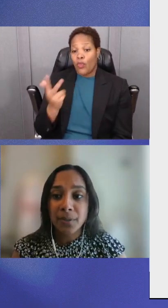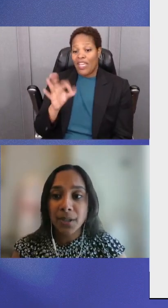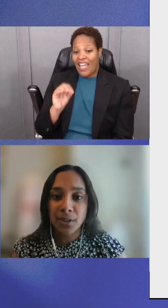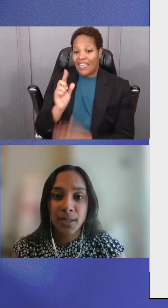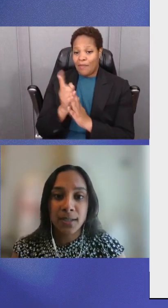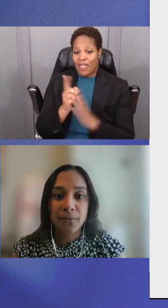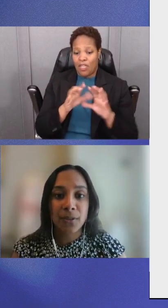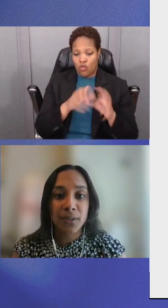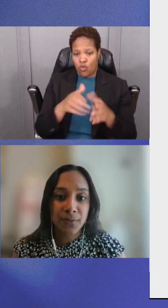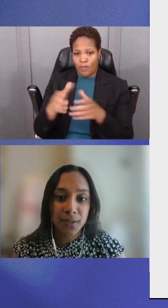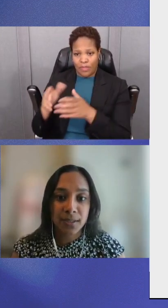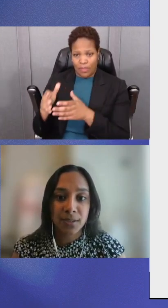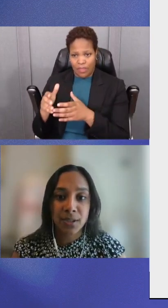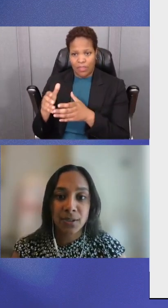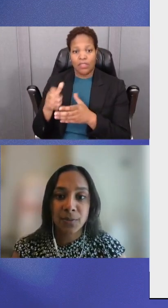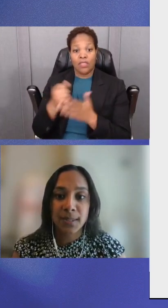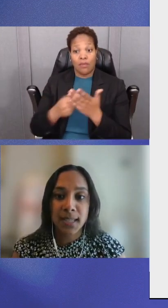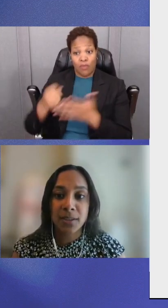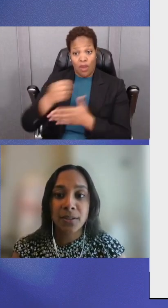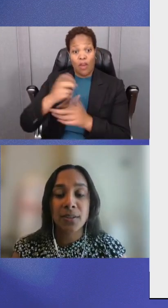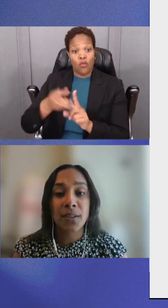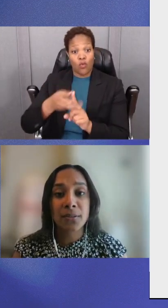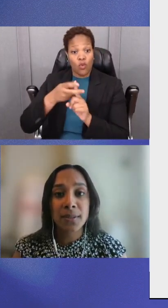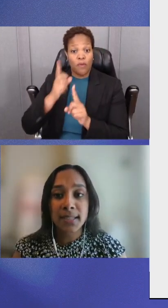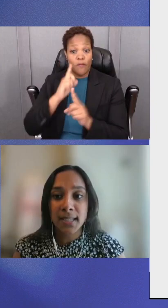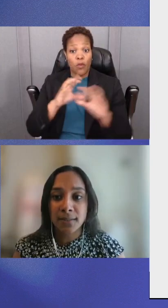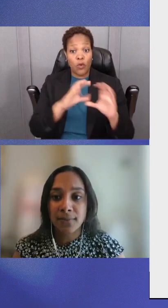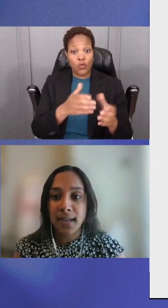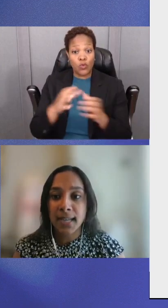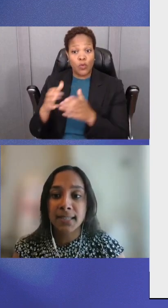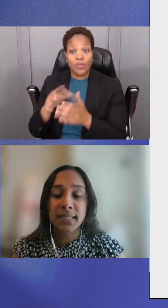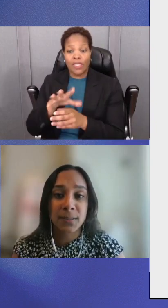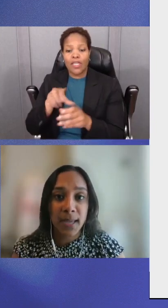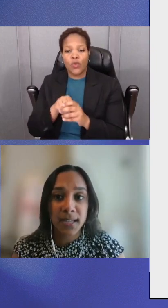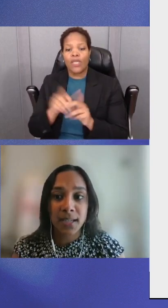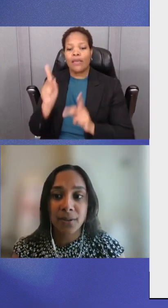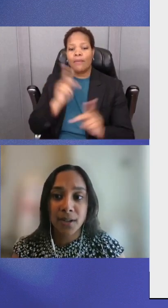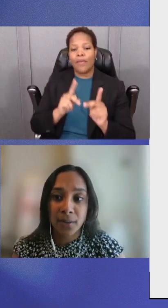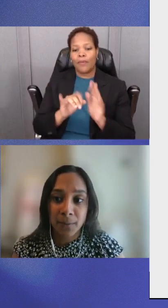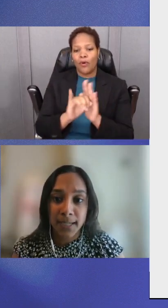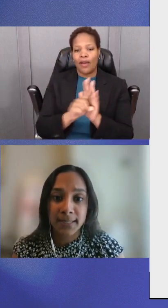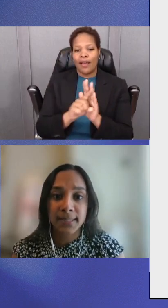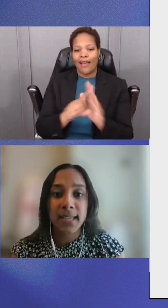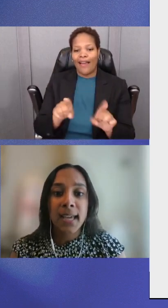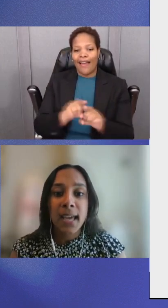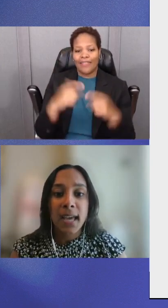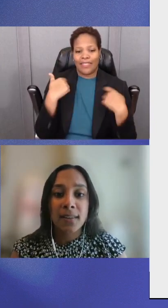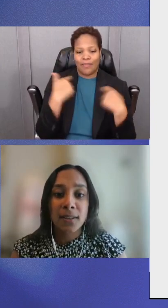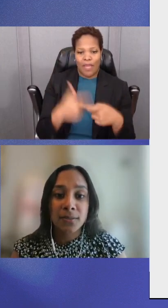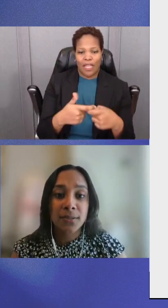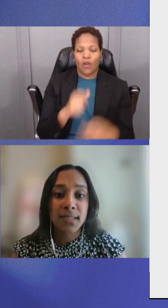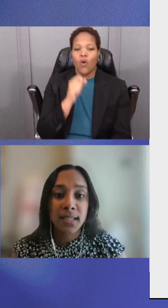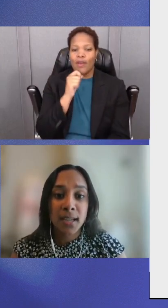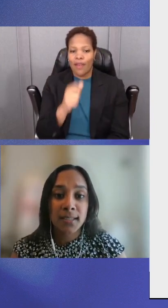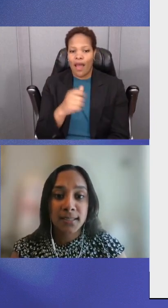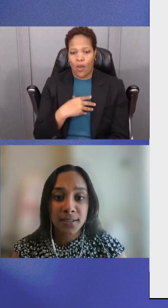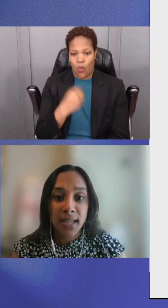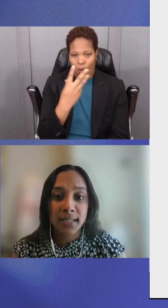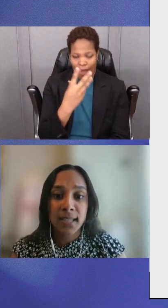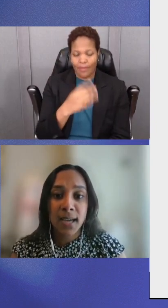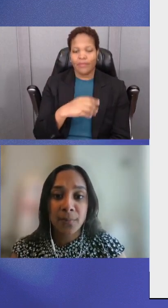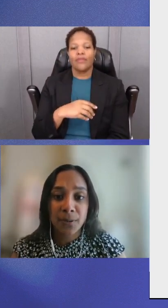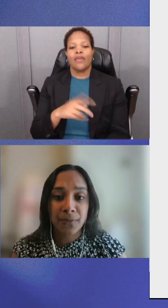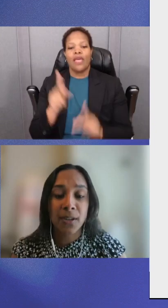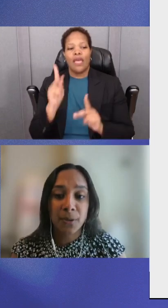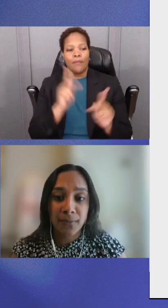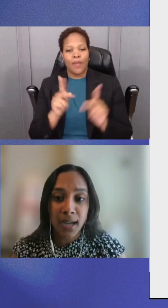Primary recruitment for those focus groups included those who identified as Hispanic or non-white, and those who did not select,